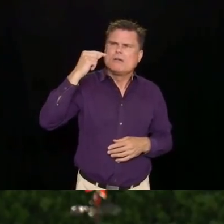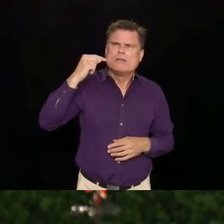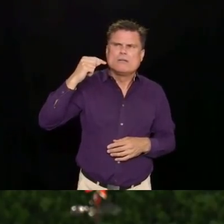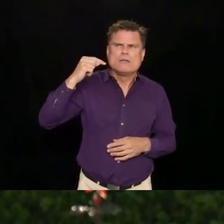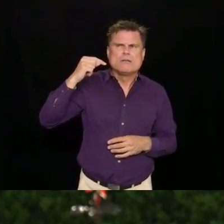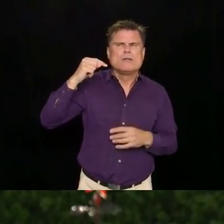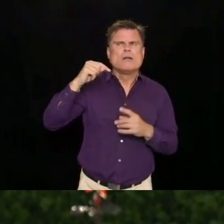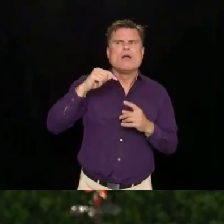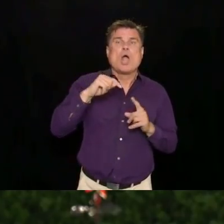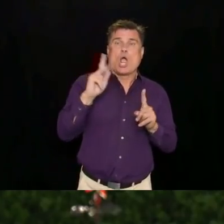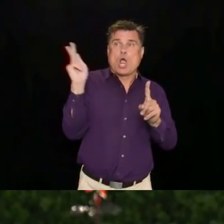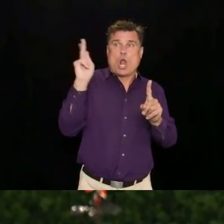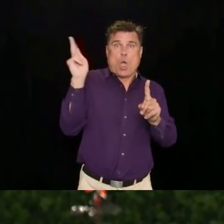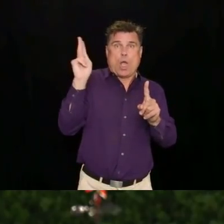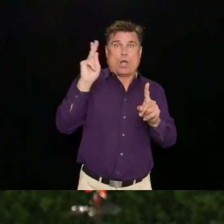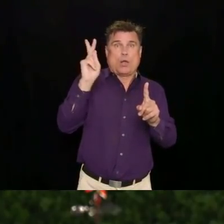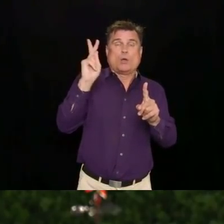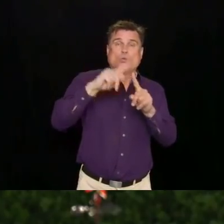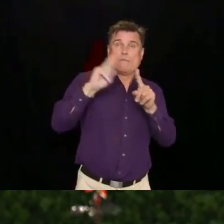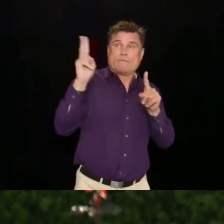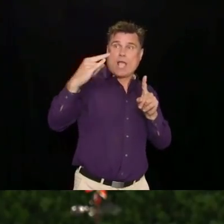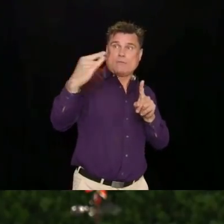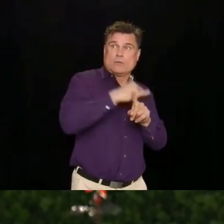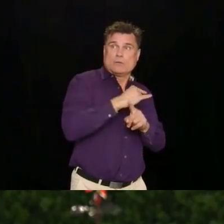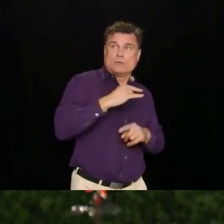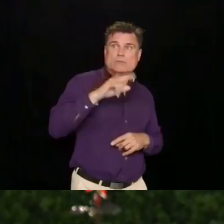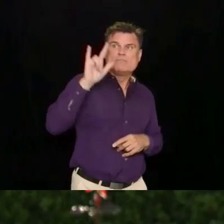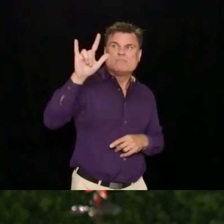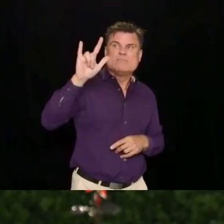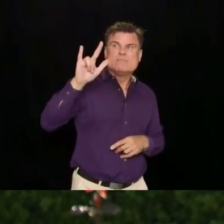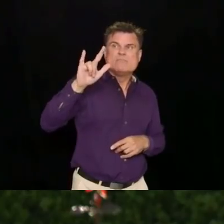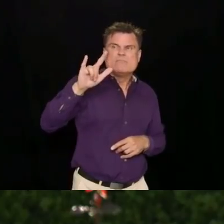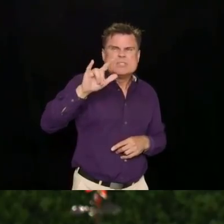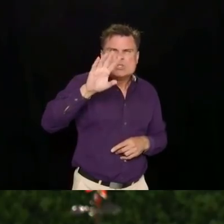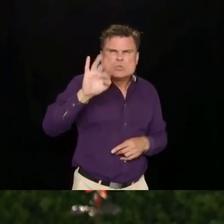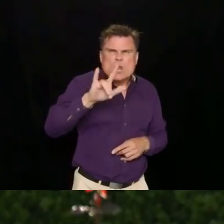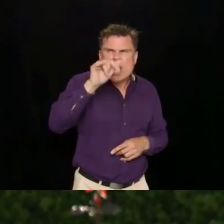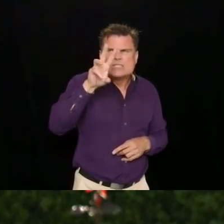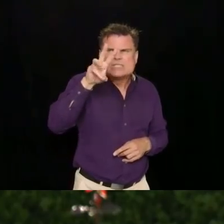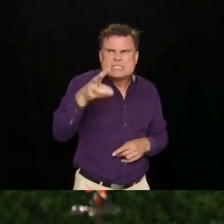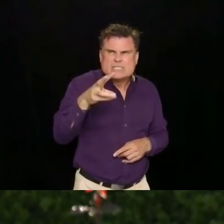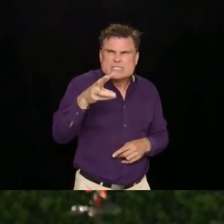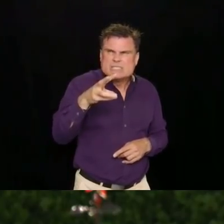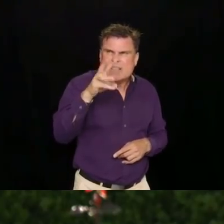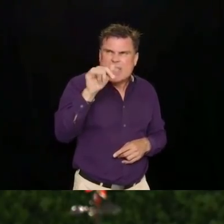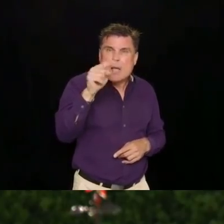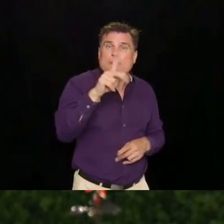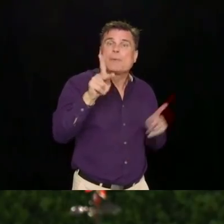to Vancouver on July 6th. Is that related to the people who went to the private party?